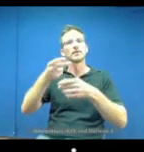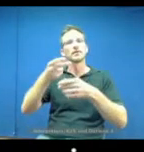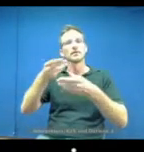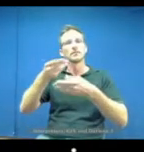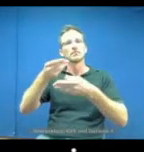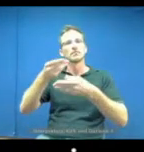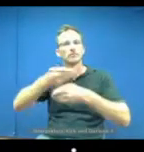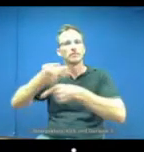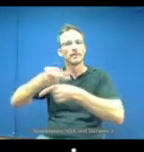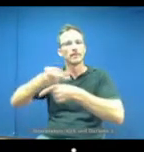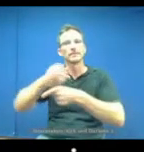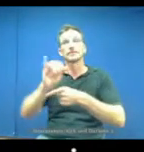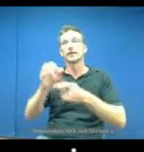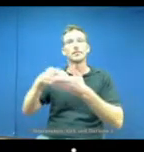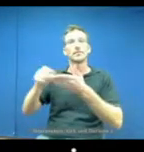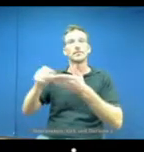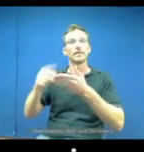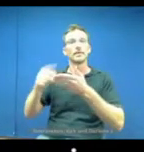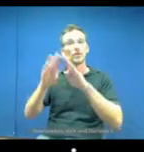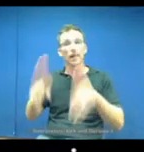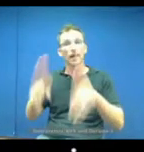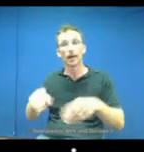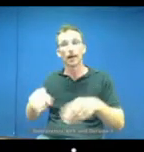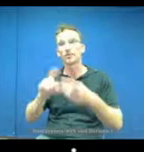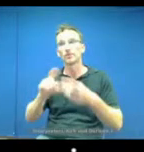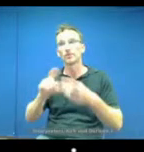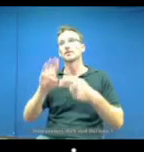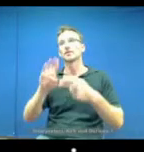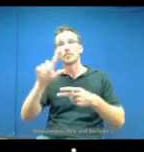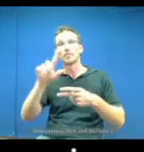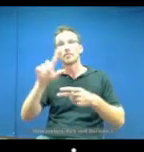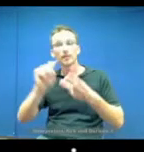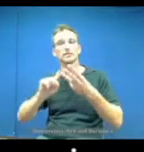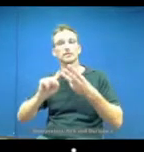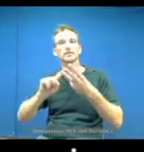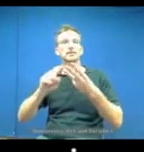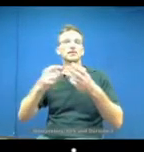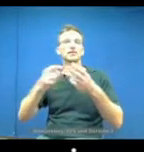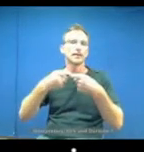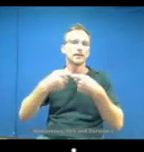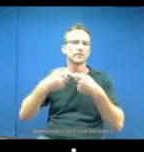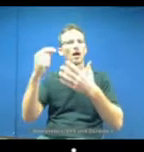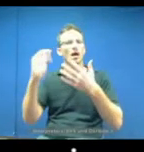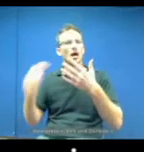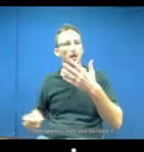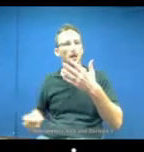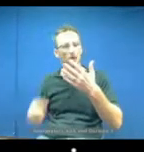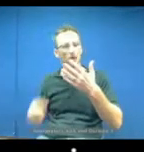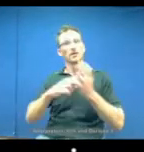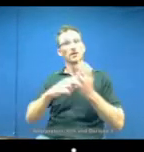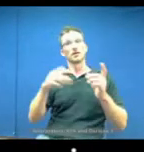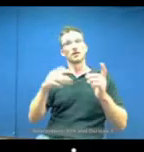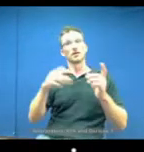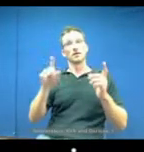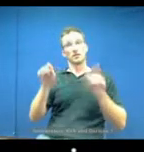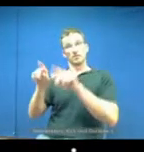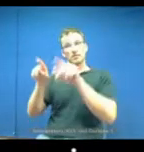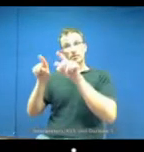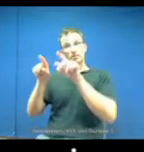mortgage and for food and for bills and utilities, so that the family unit can continue to live where they are.